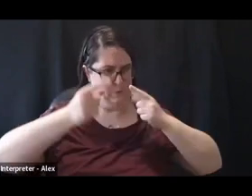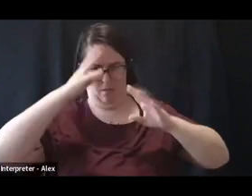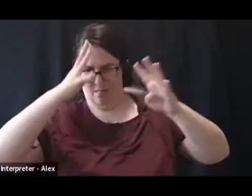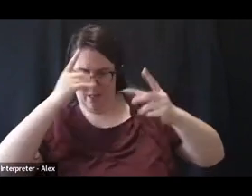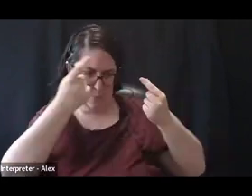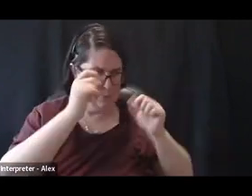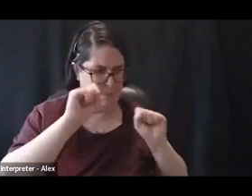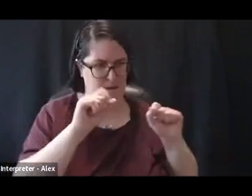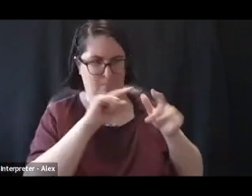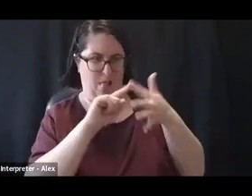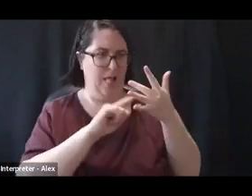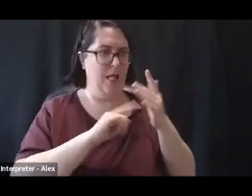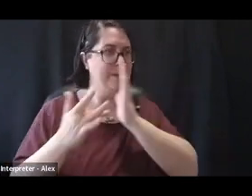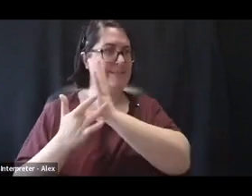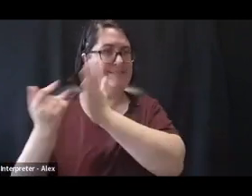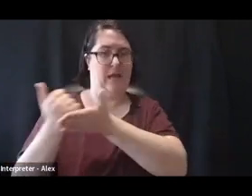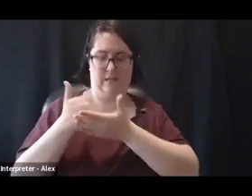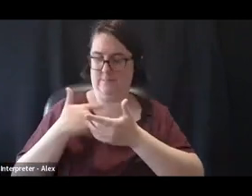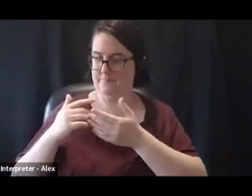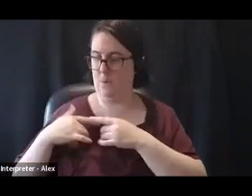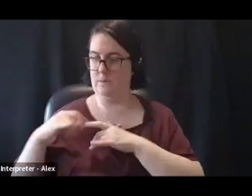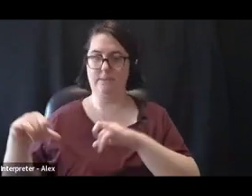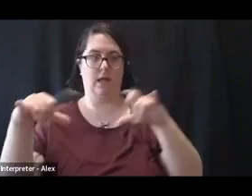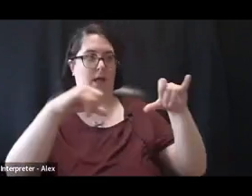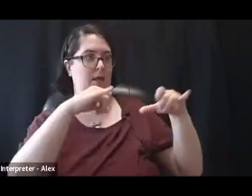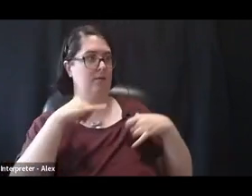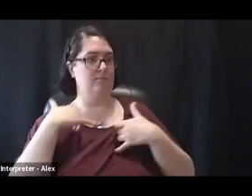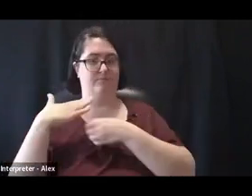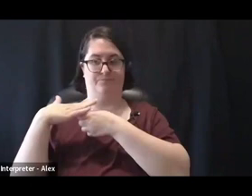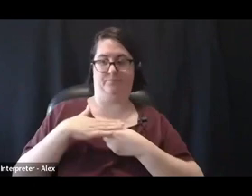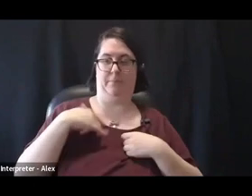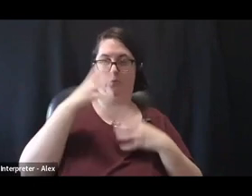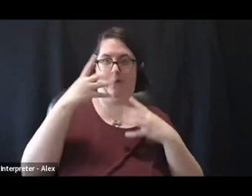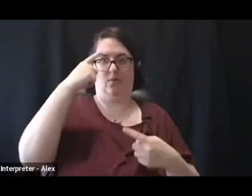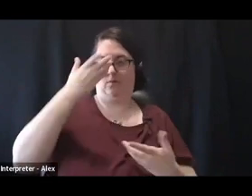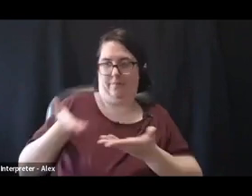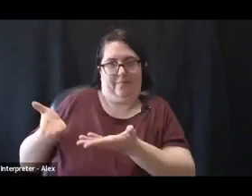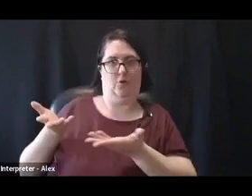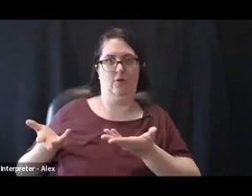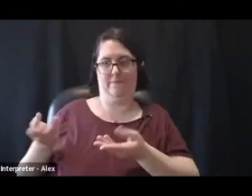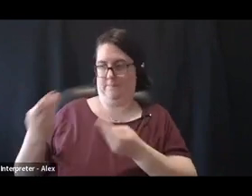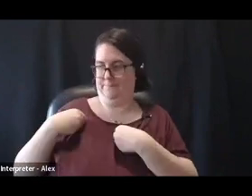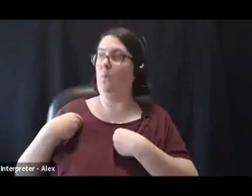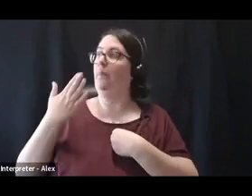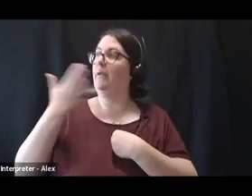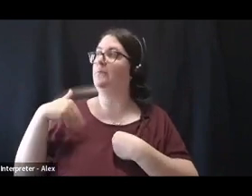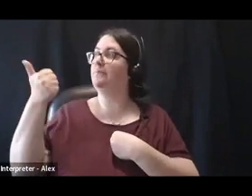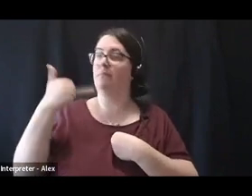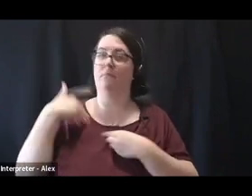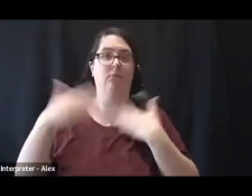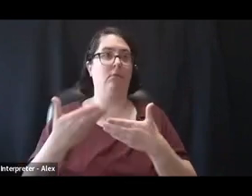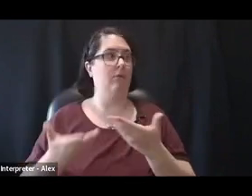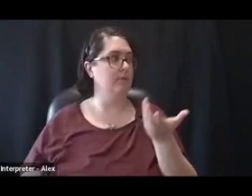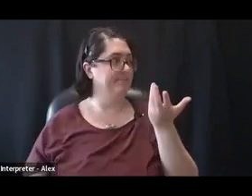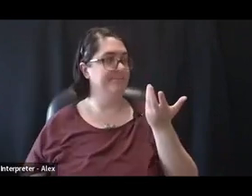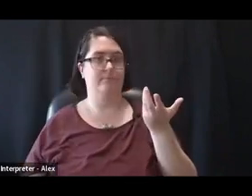new futures. You know, it's worth sort of like, you know, protecting that and really, you